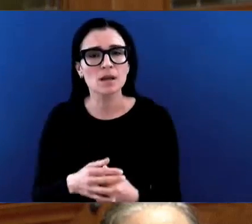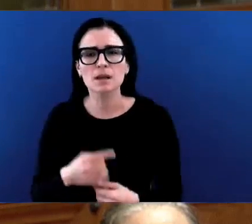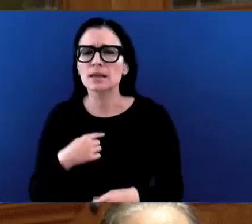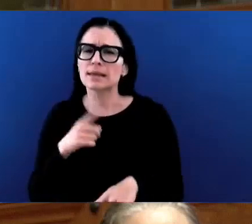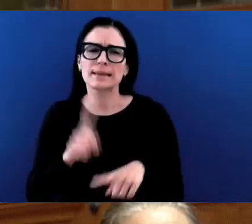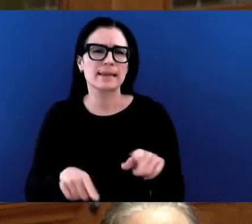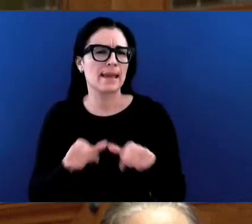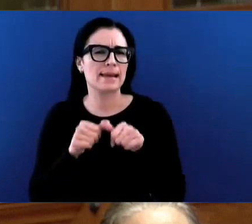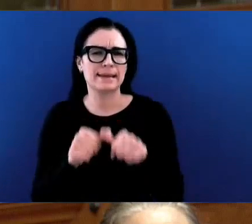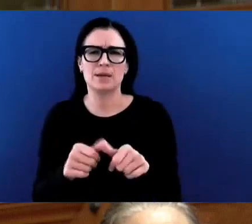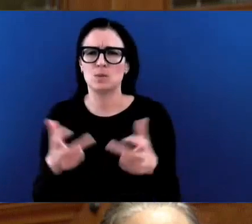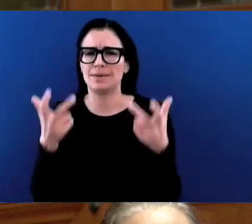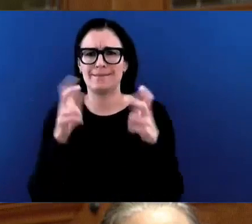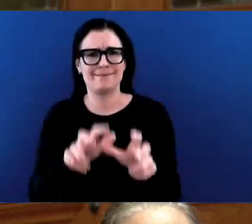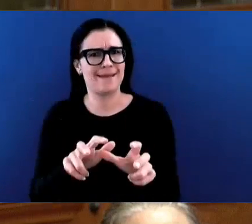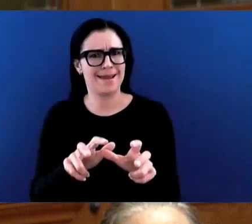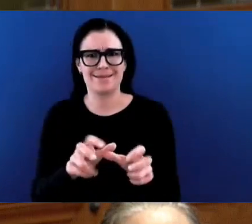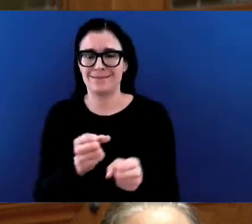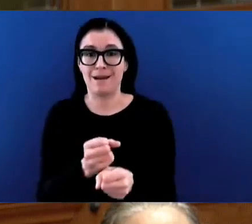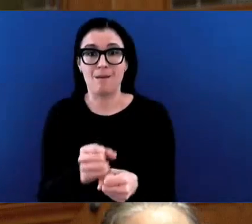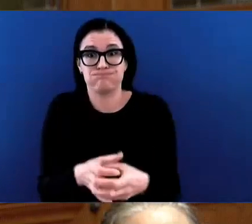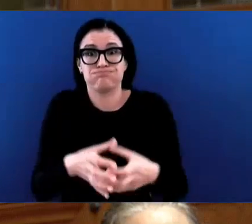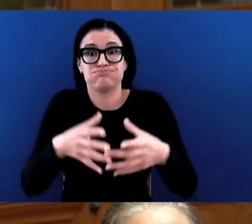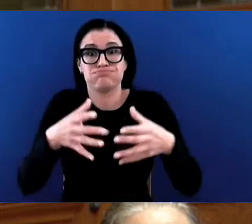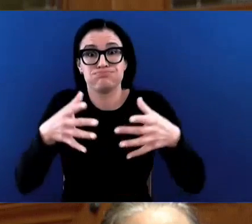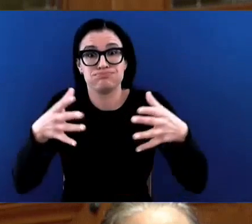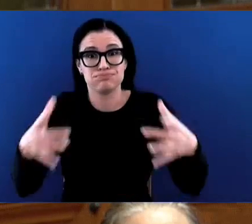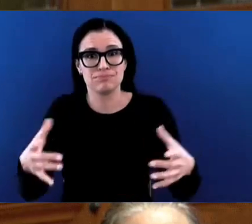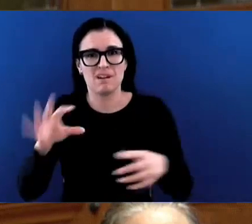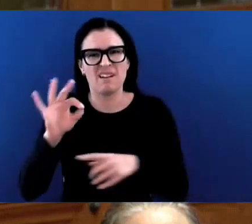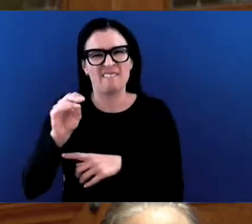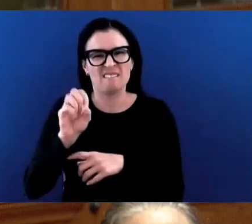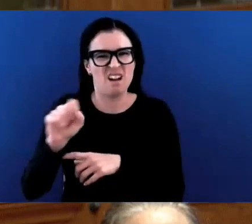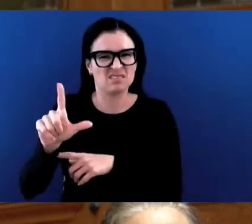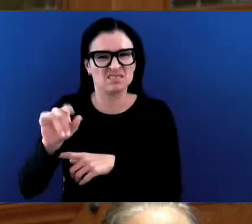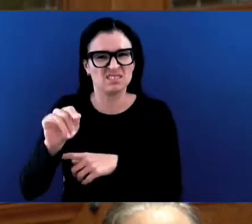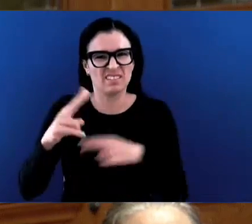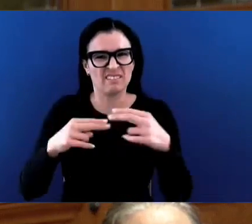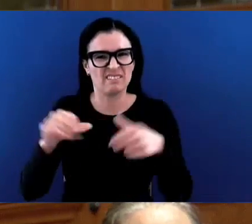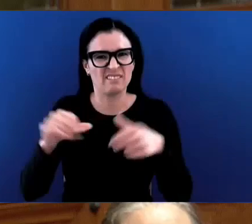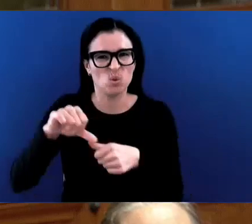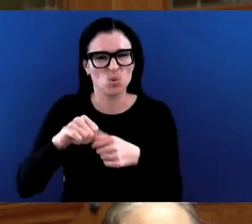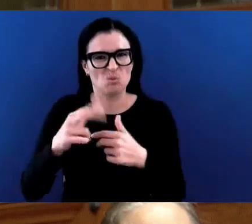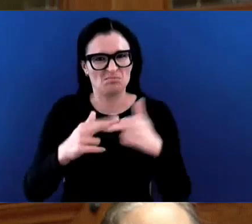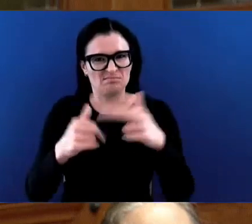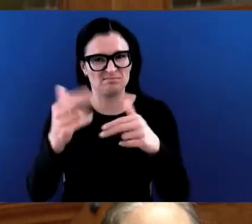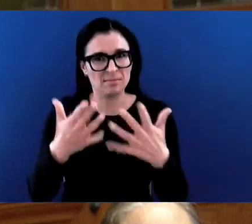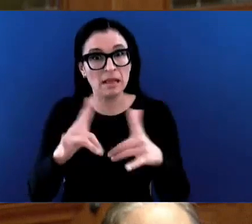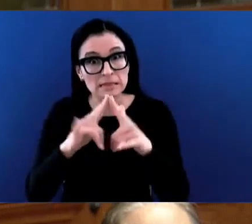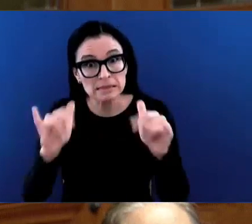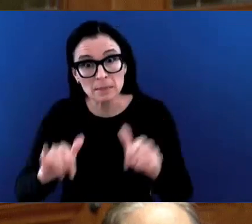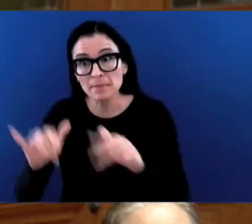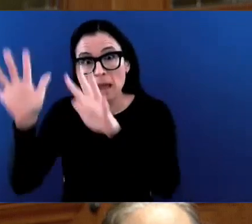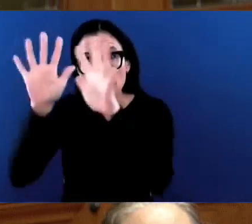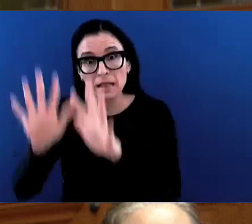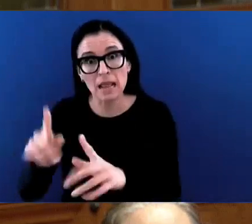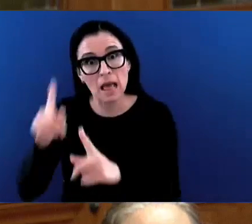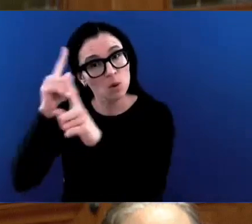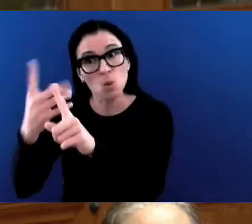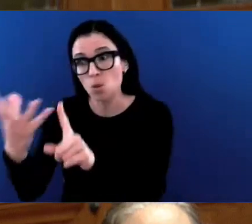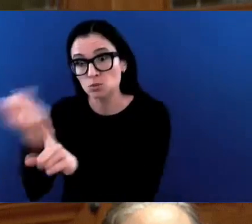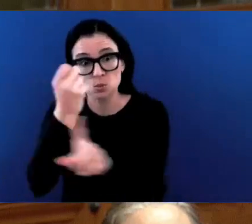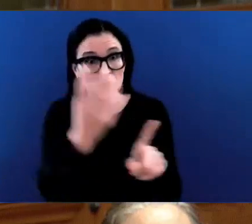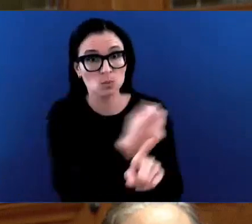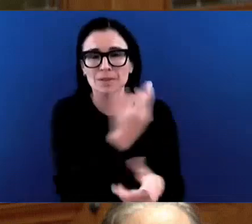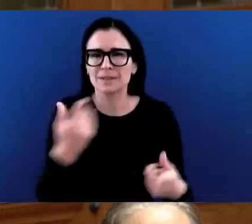our climate goals." On that, he wasn't wrong. This government pretends that they are climate leaders, yet BC has